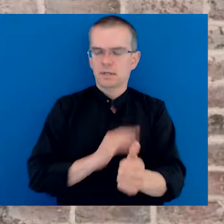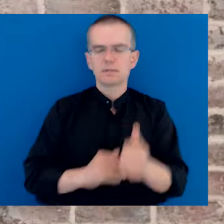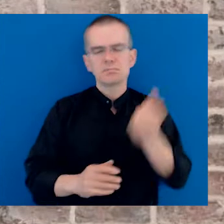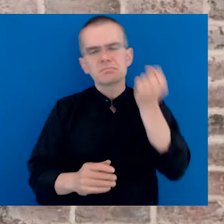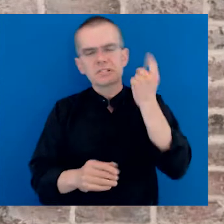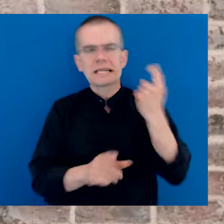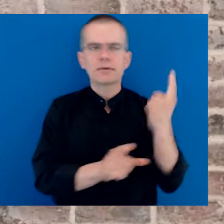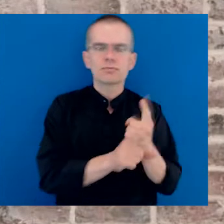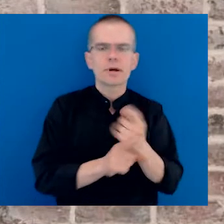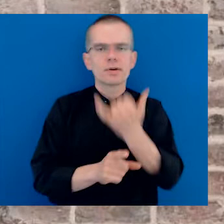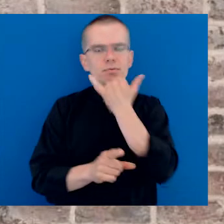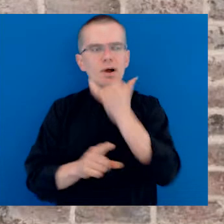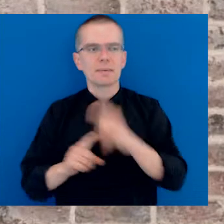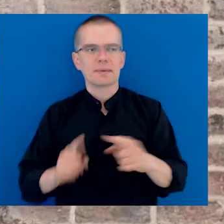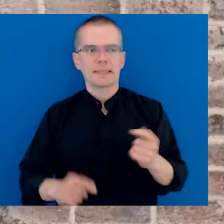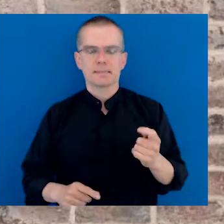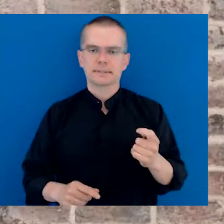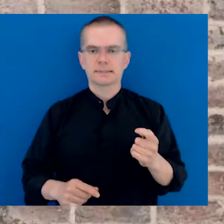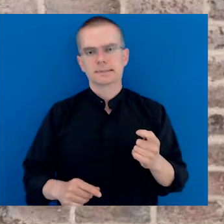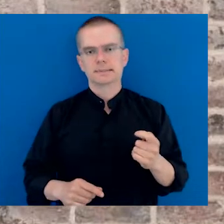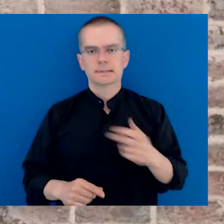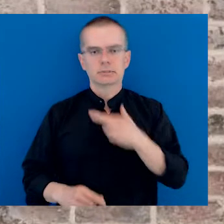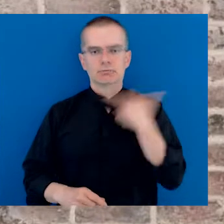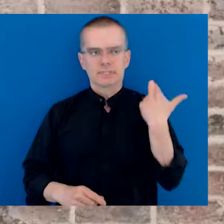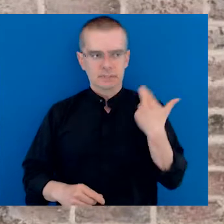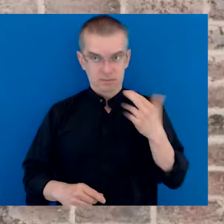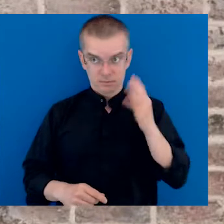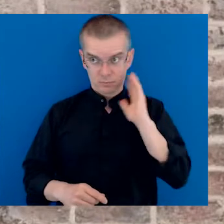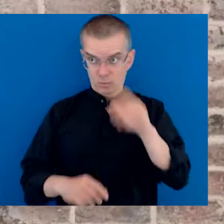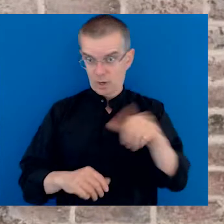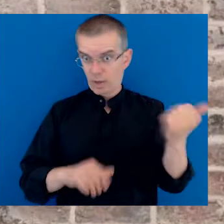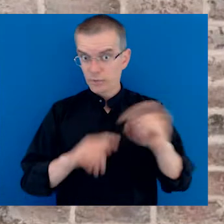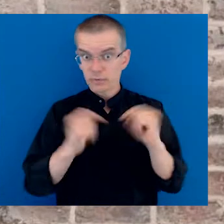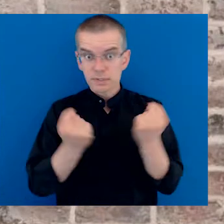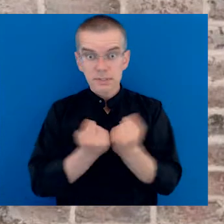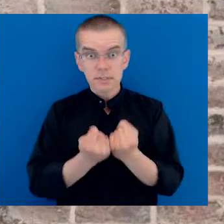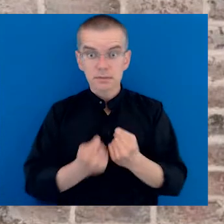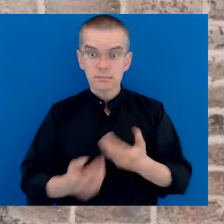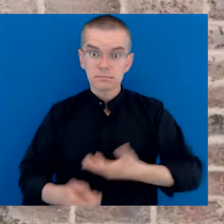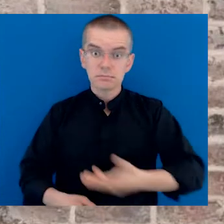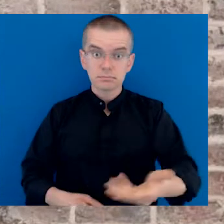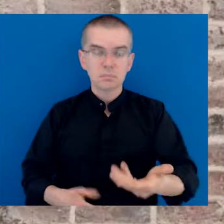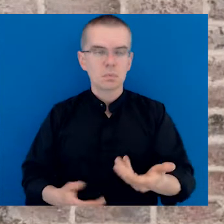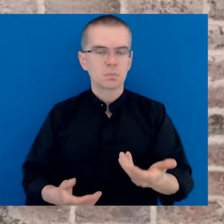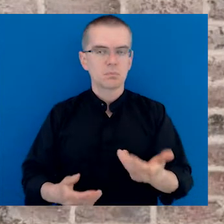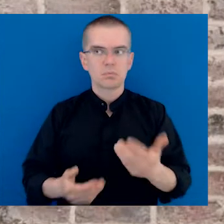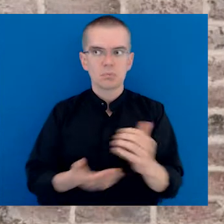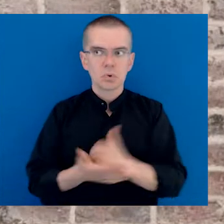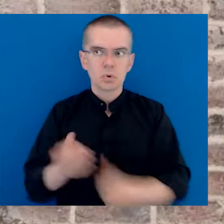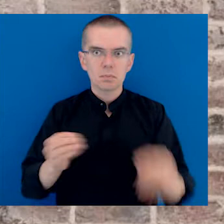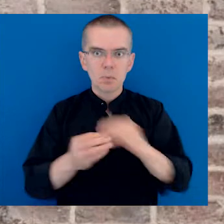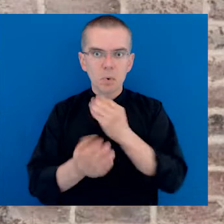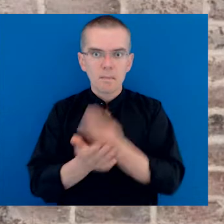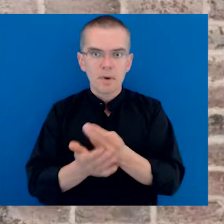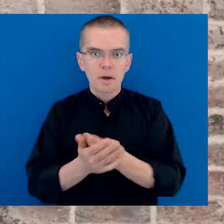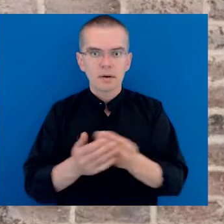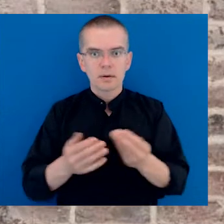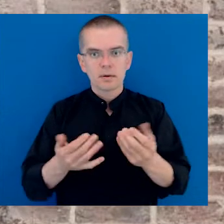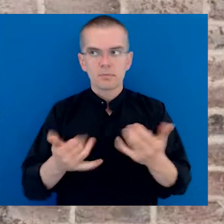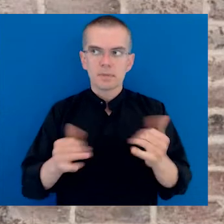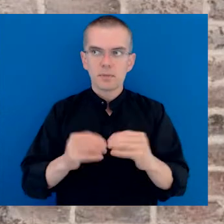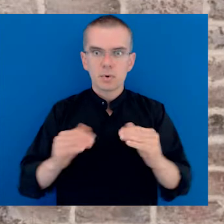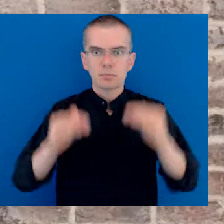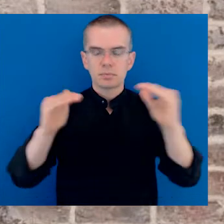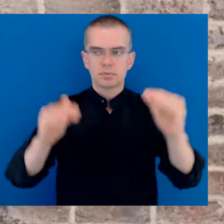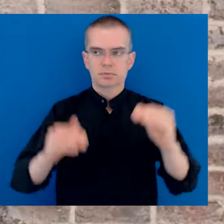was also taking a tremendous chance there that he was going to get another job, you know, where he would make more money and perhaps get to play at a